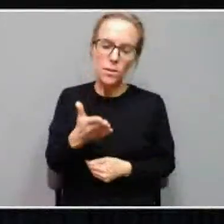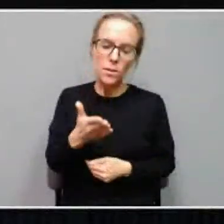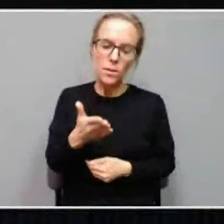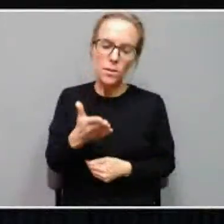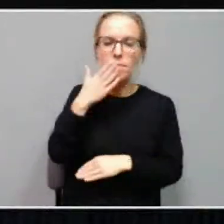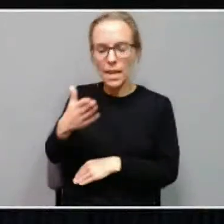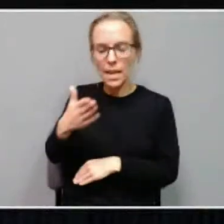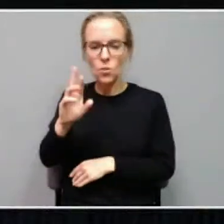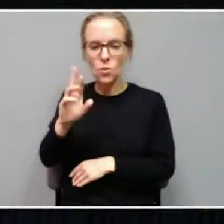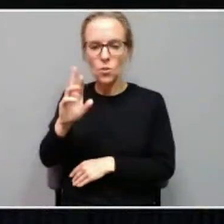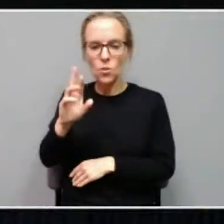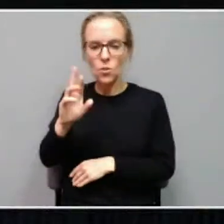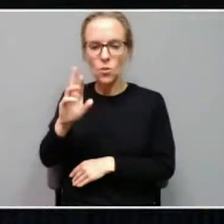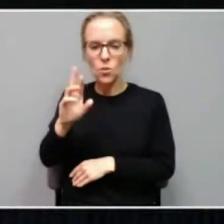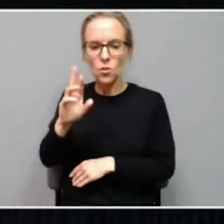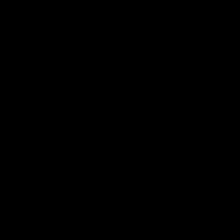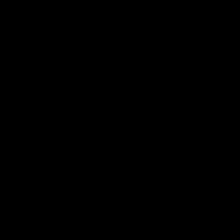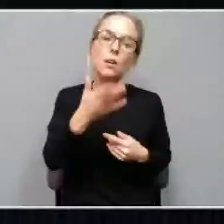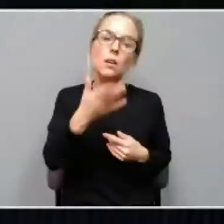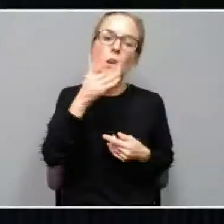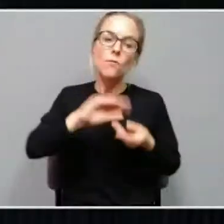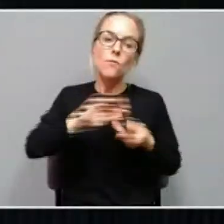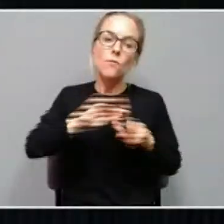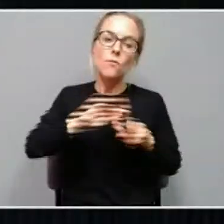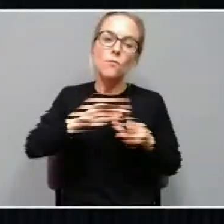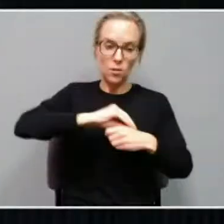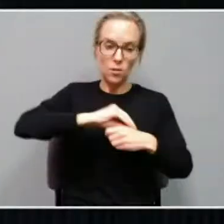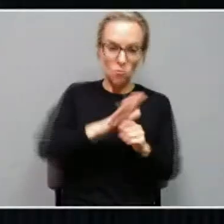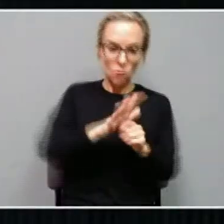Governor, with the number of COVID cases rising and